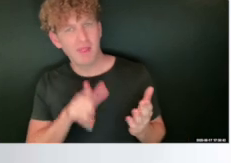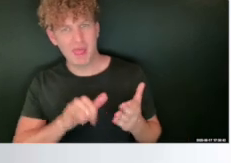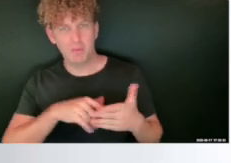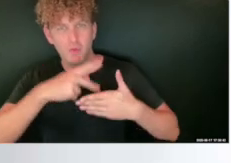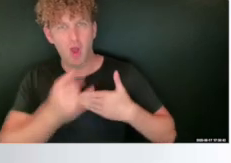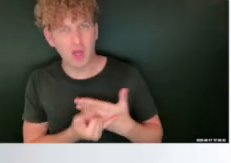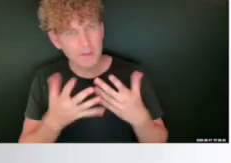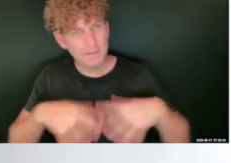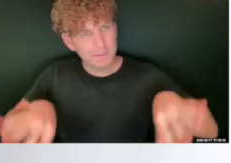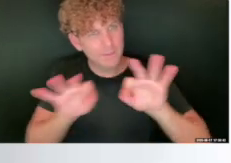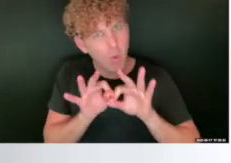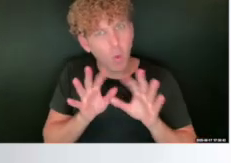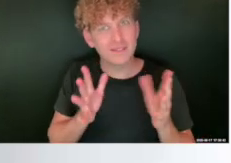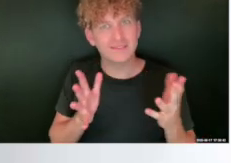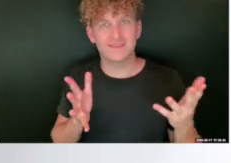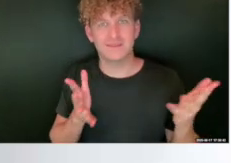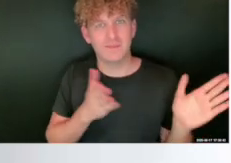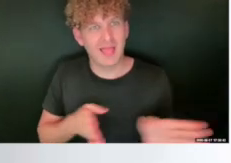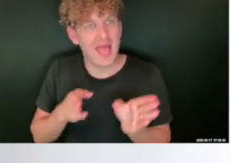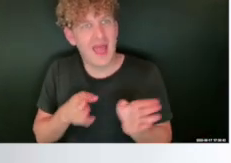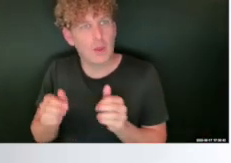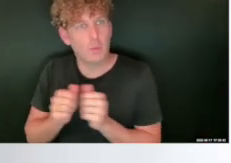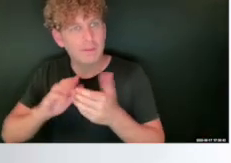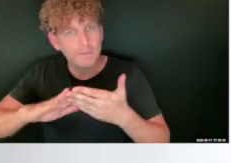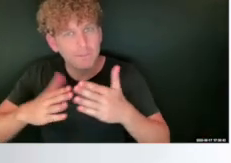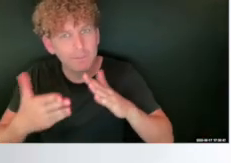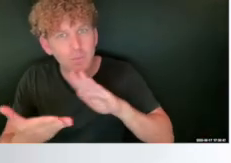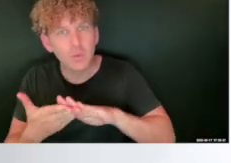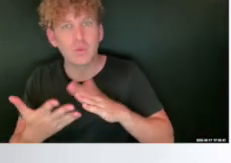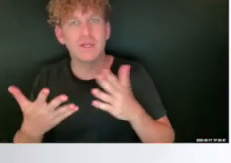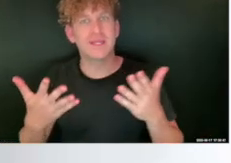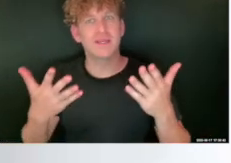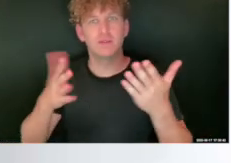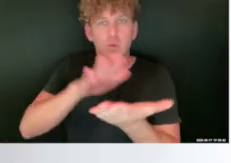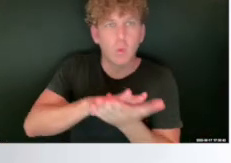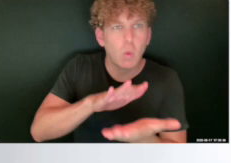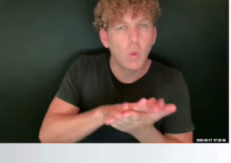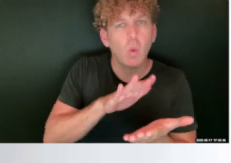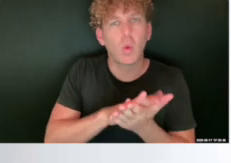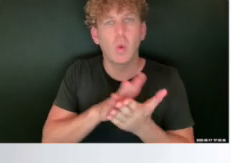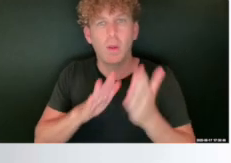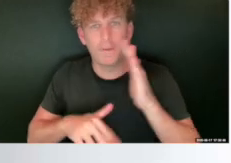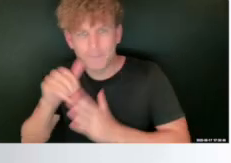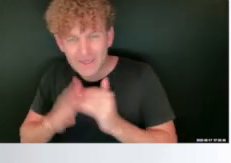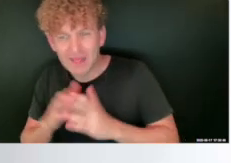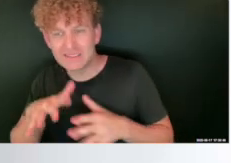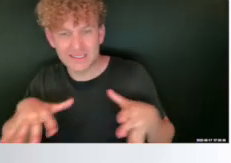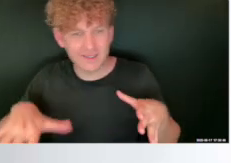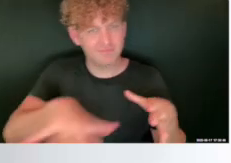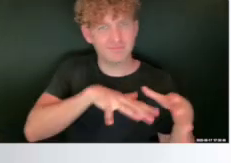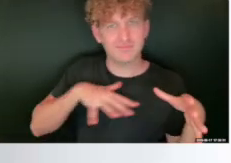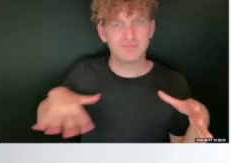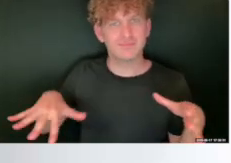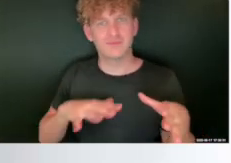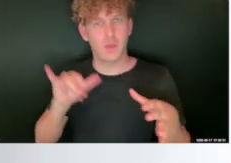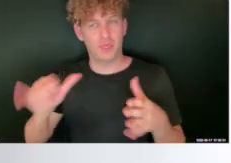includes multiple project types within one priority community that work together to make it easier for people to